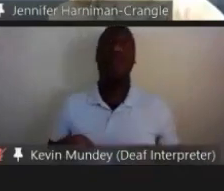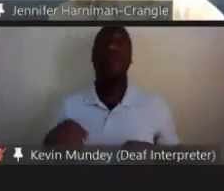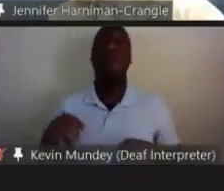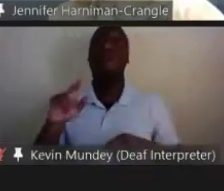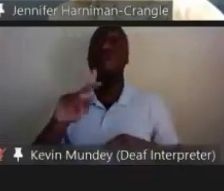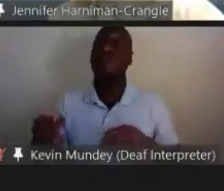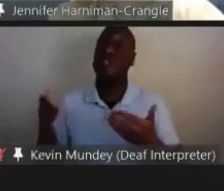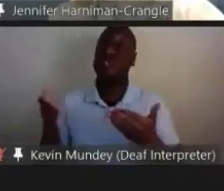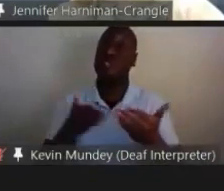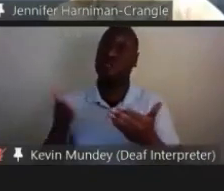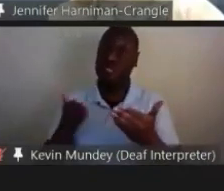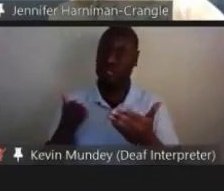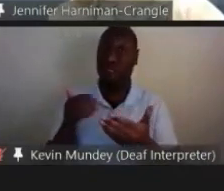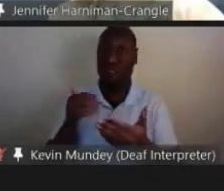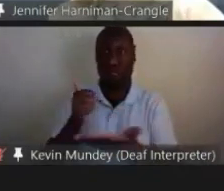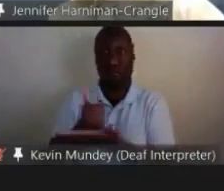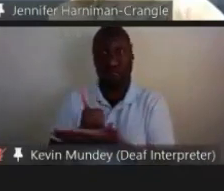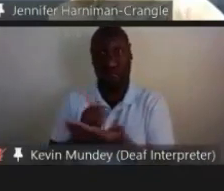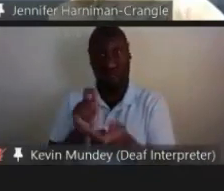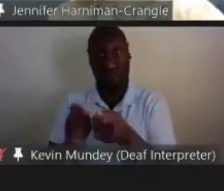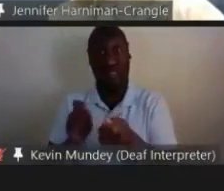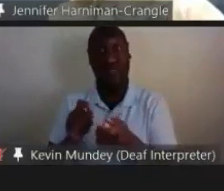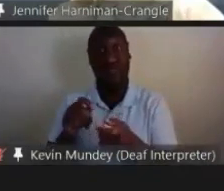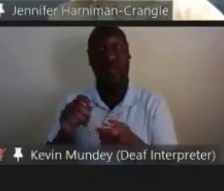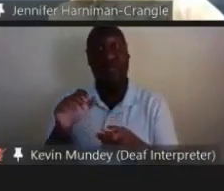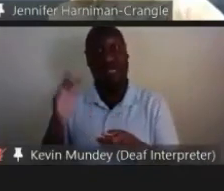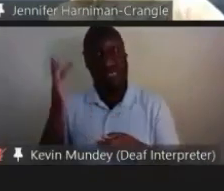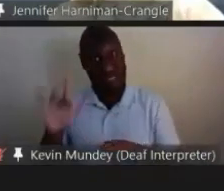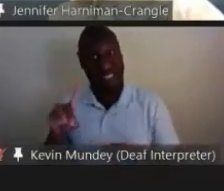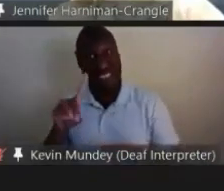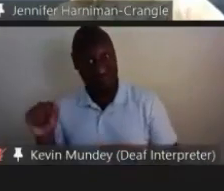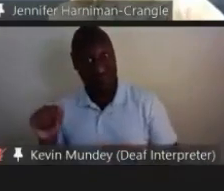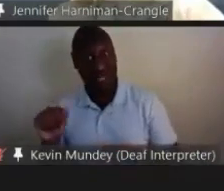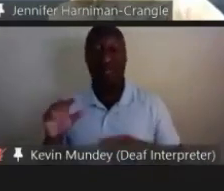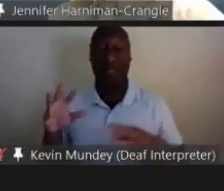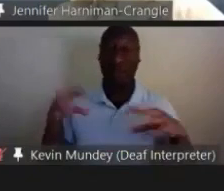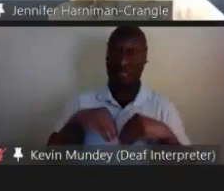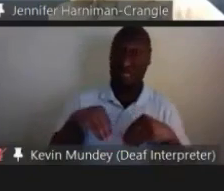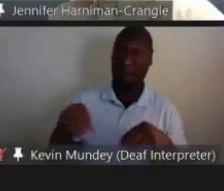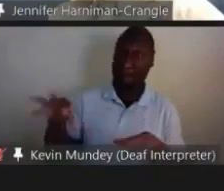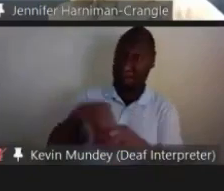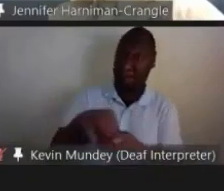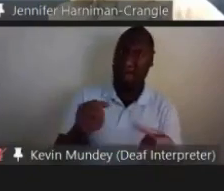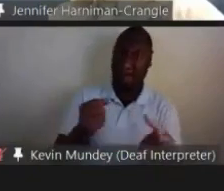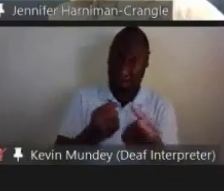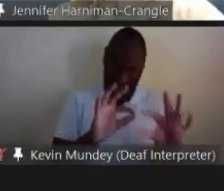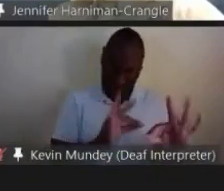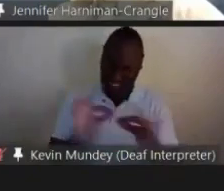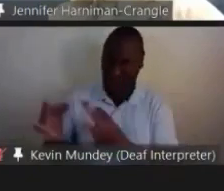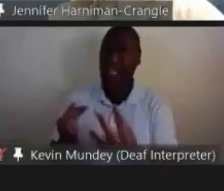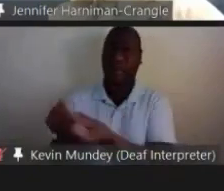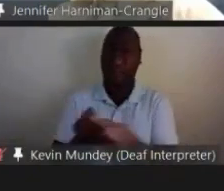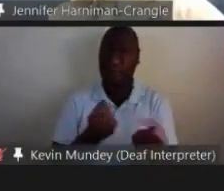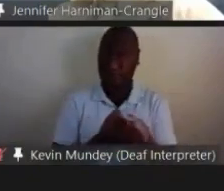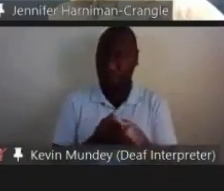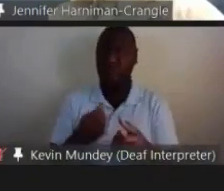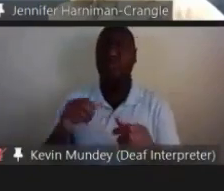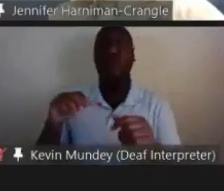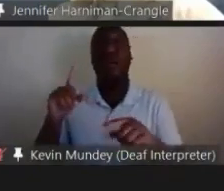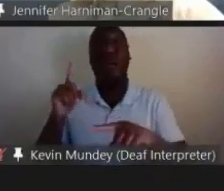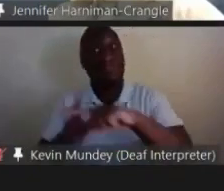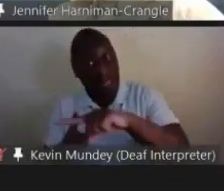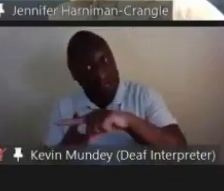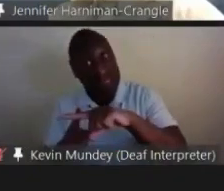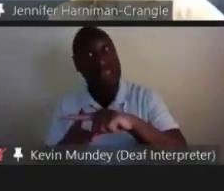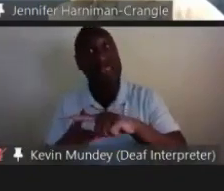intellectual disabilities and/or autism, their family, provider agency, and the intellectual